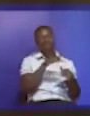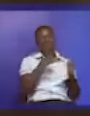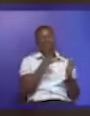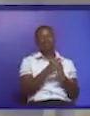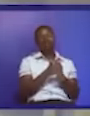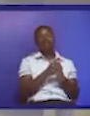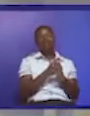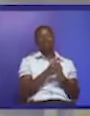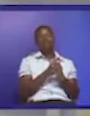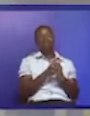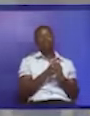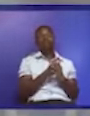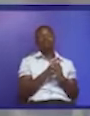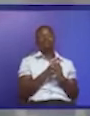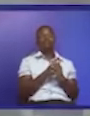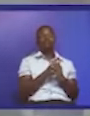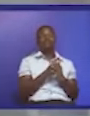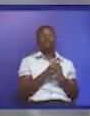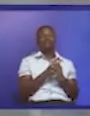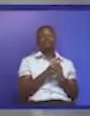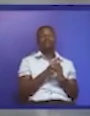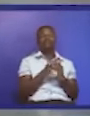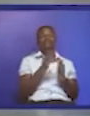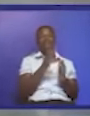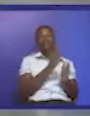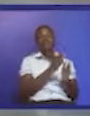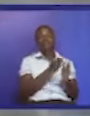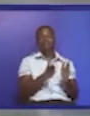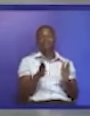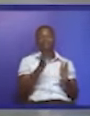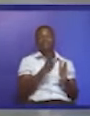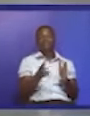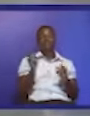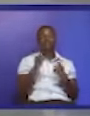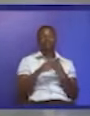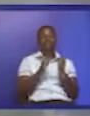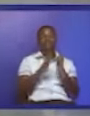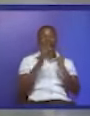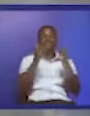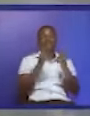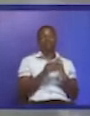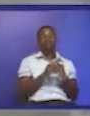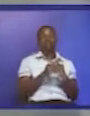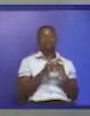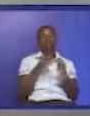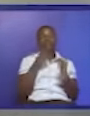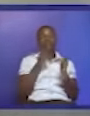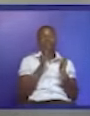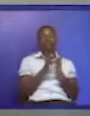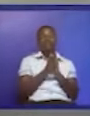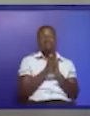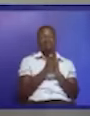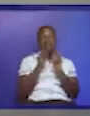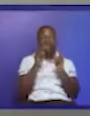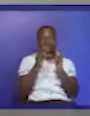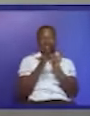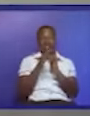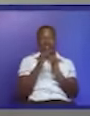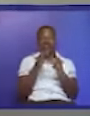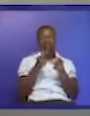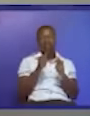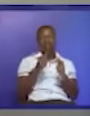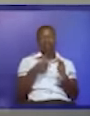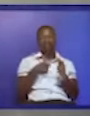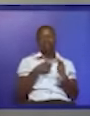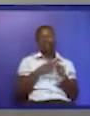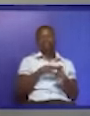forces until Jesus arrived. When she saw him, she said, "Now let my soul rest in peace. I have seen the consolation of